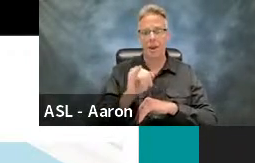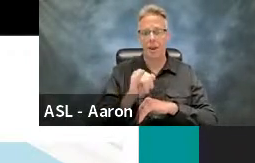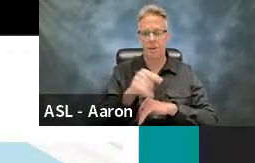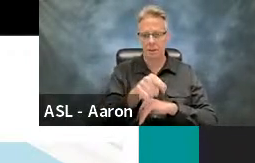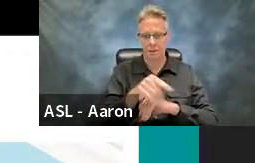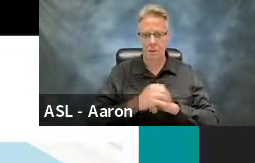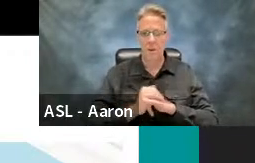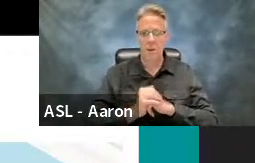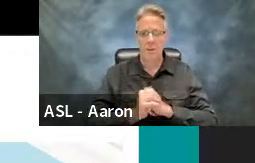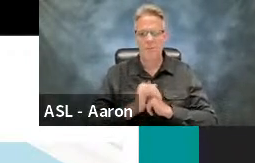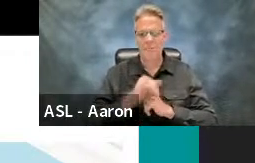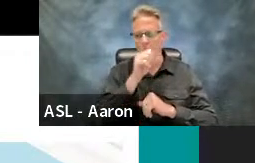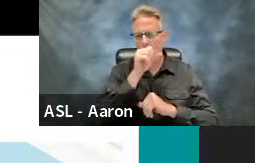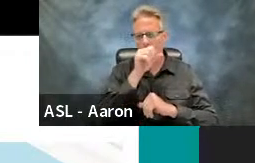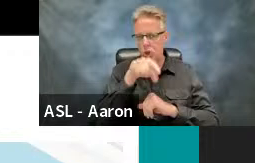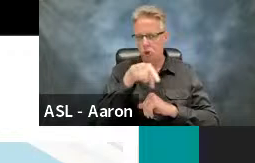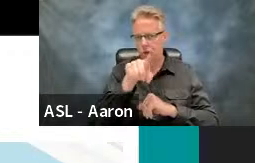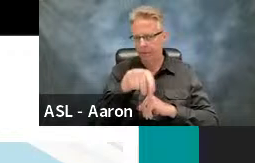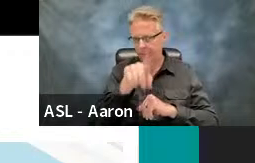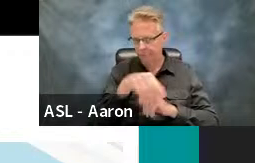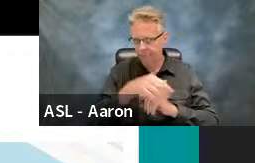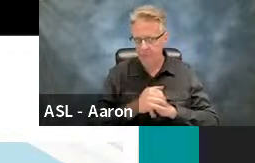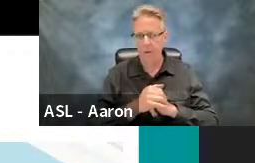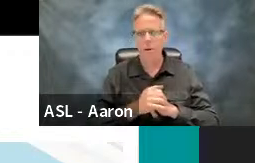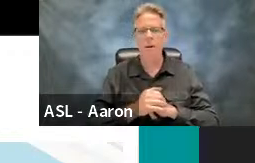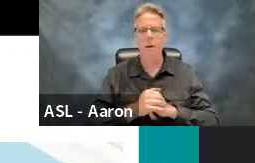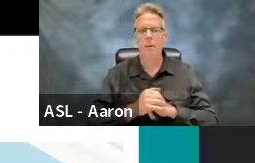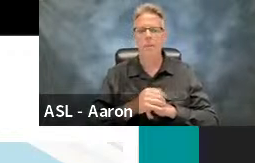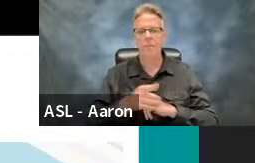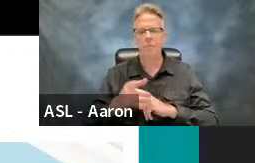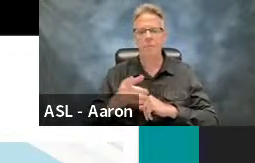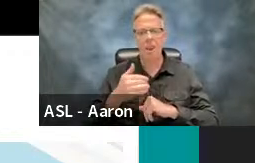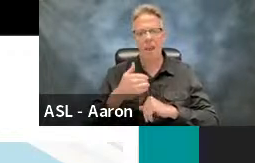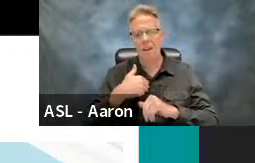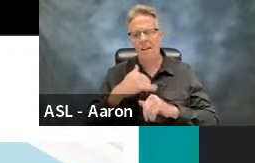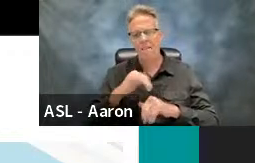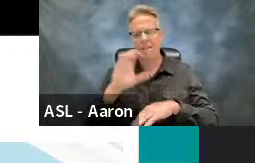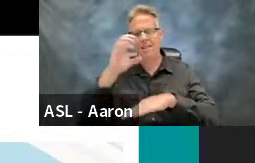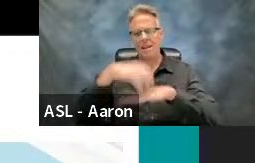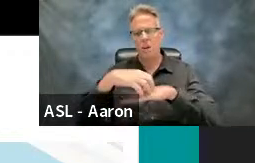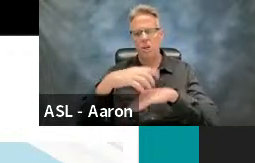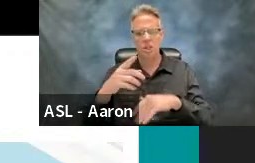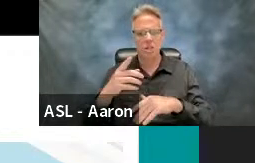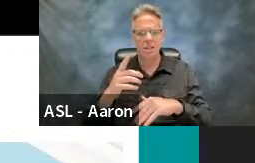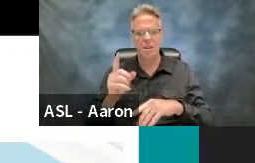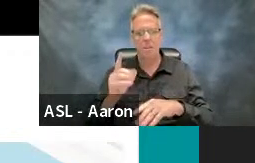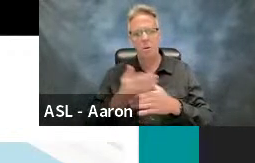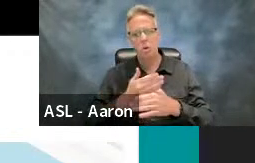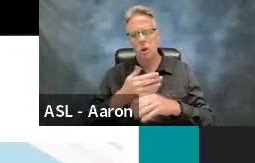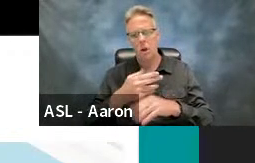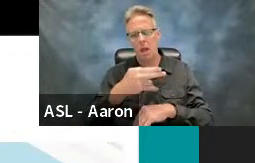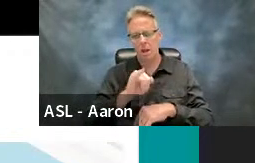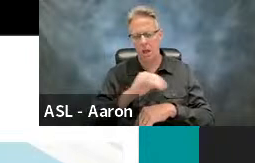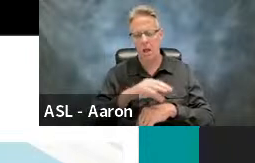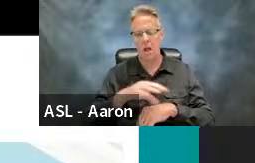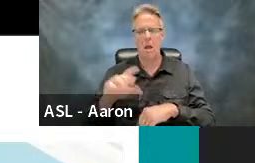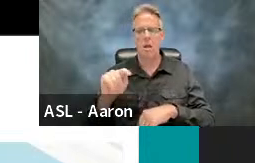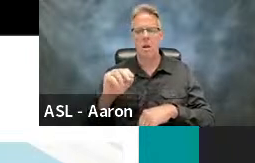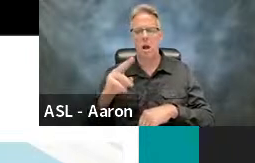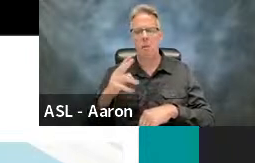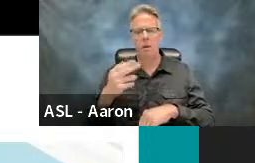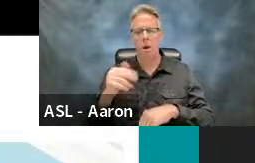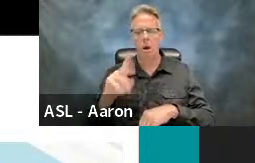this orange color and has a station somewhere in the vicinity between Hayden Island and Tomahawk Island